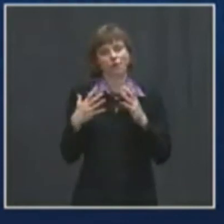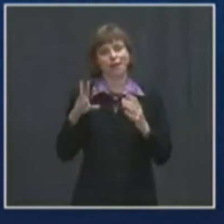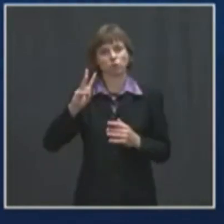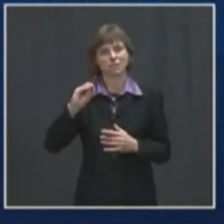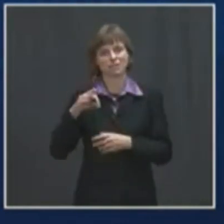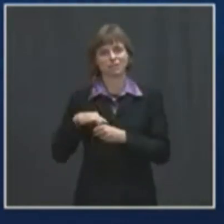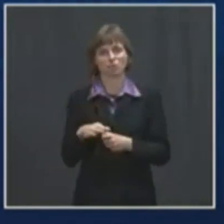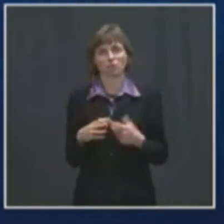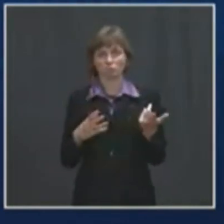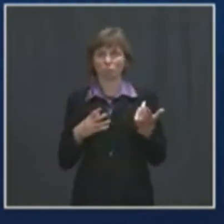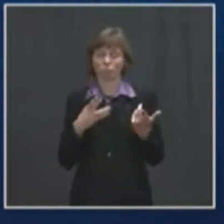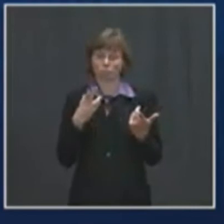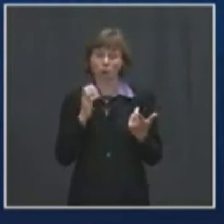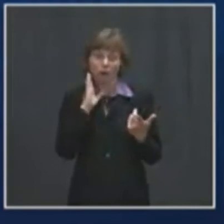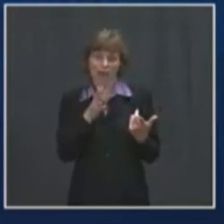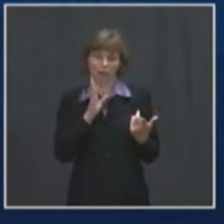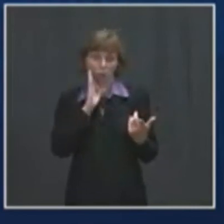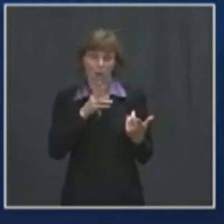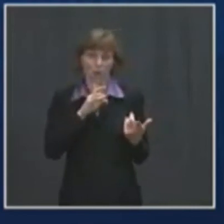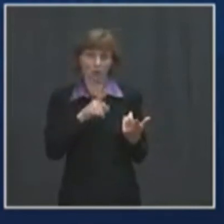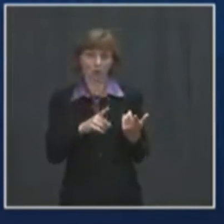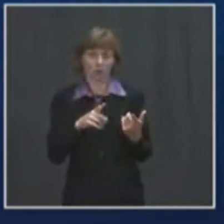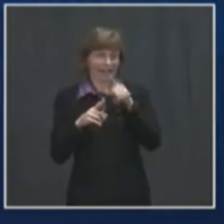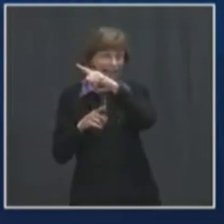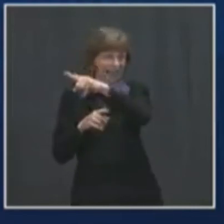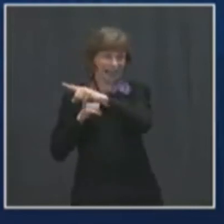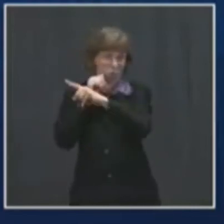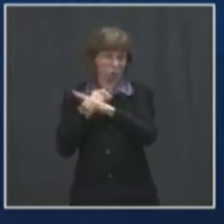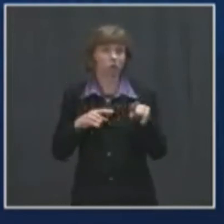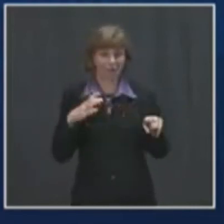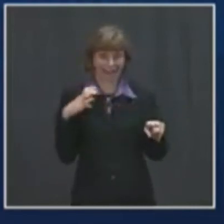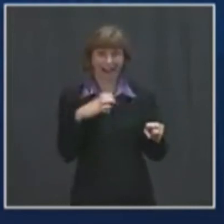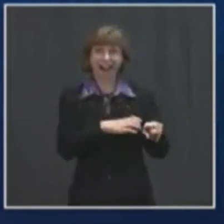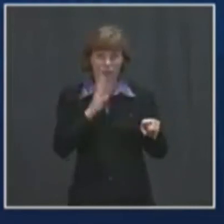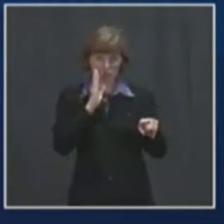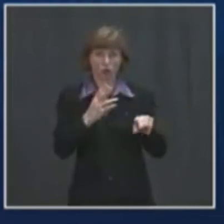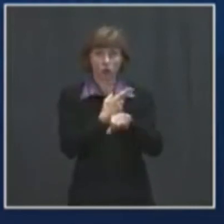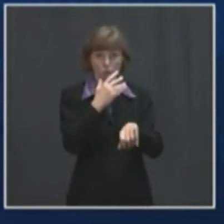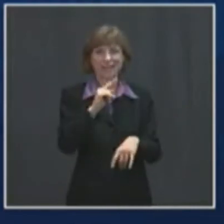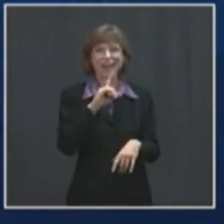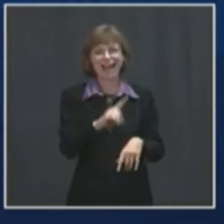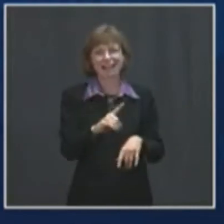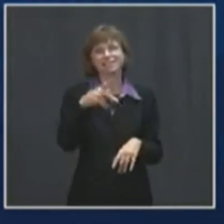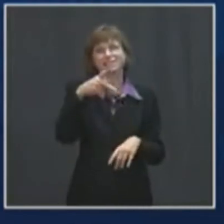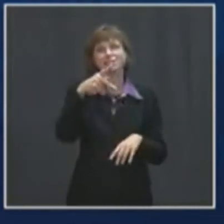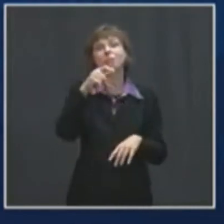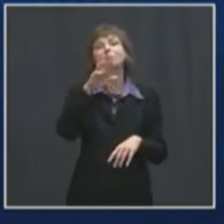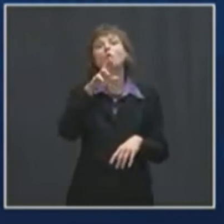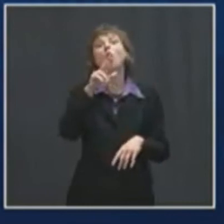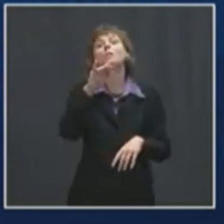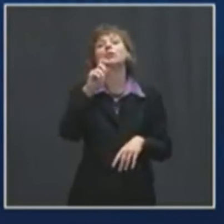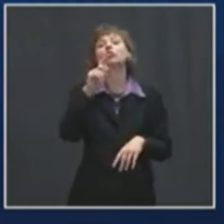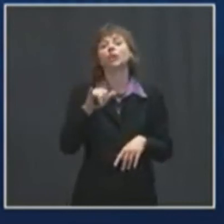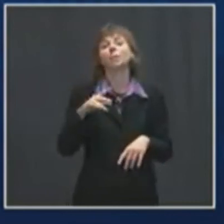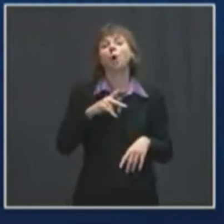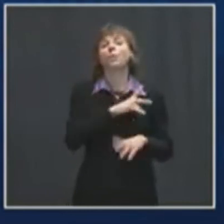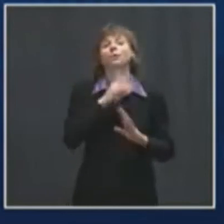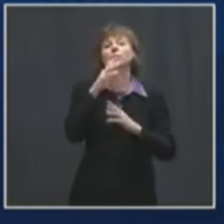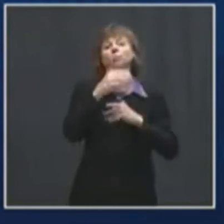use reconciliation, right? Congress would use that process. It's a parliamentary procedure, and just in a bill becomes a